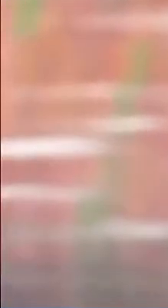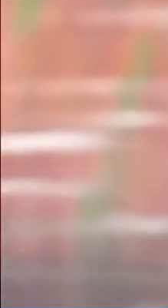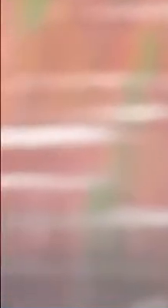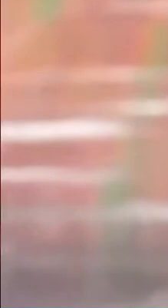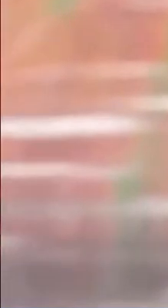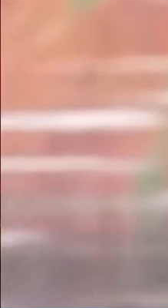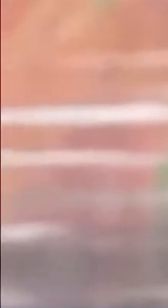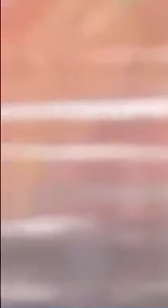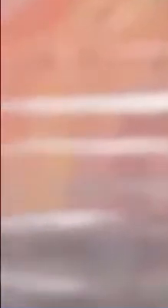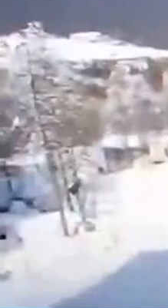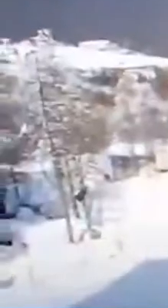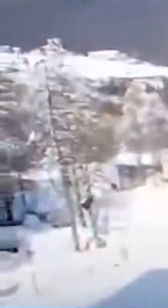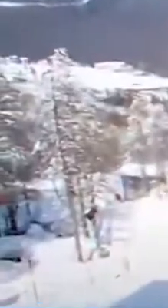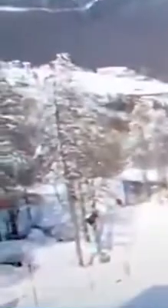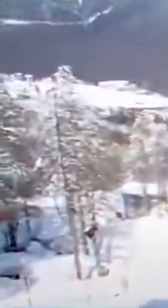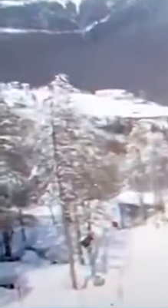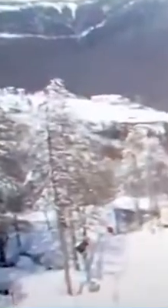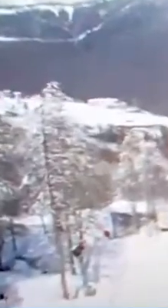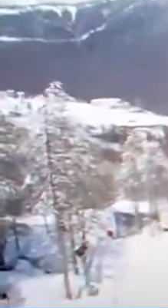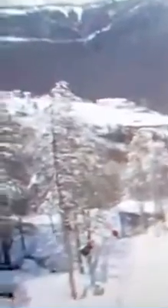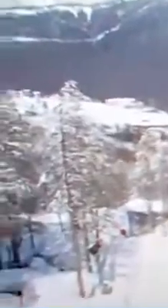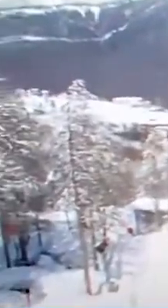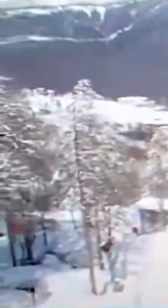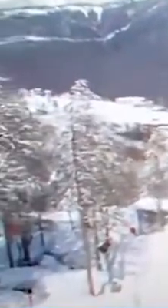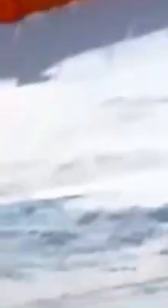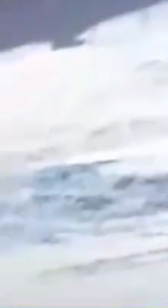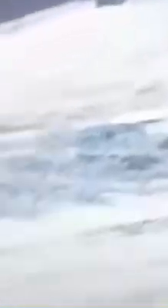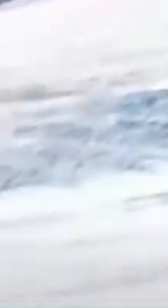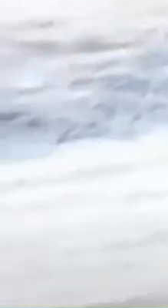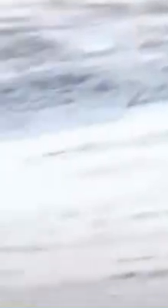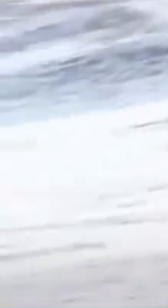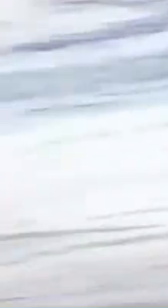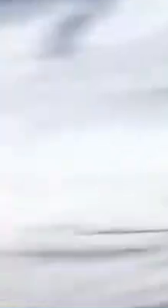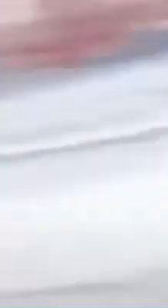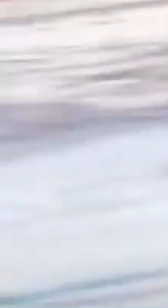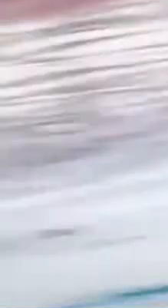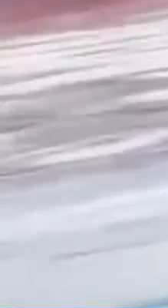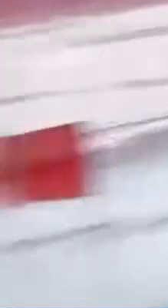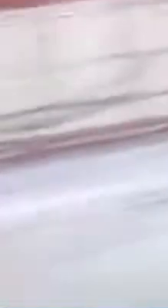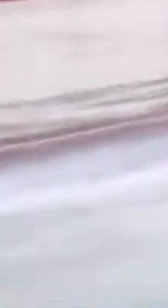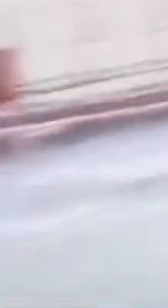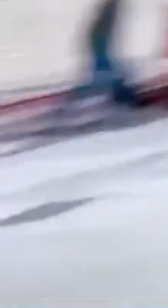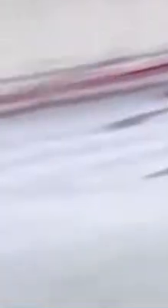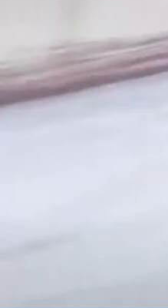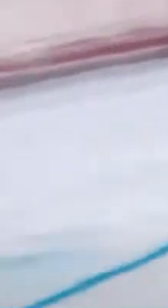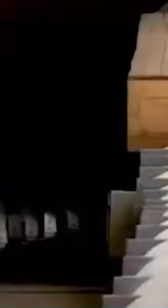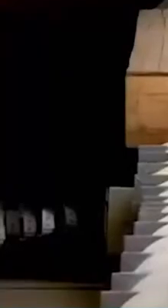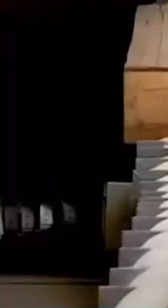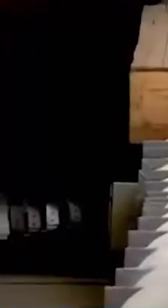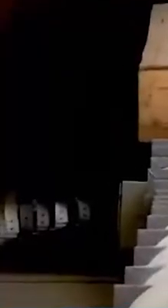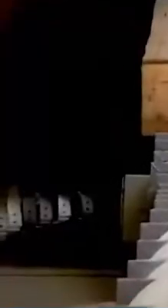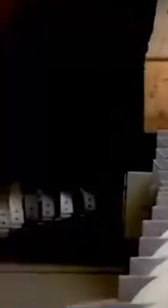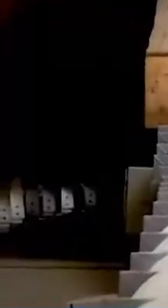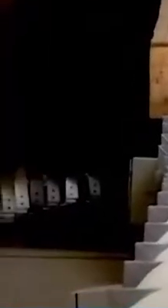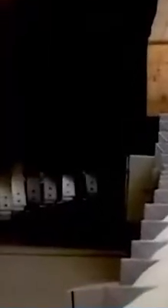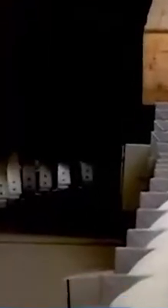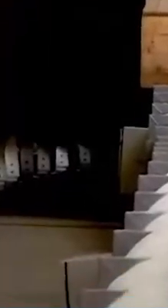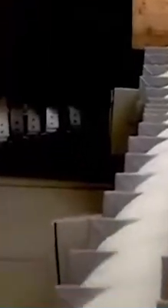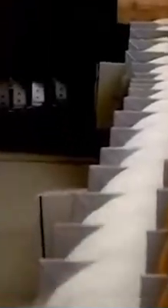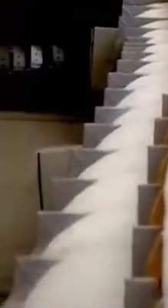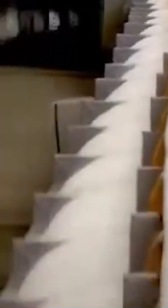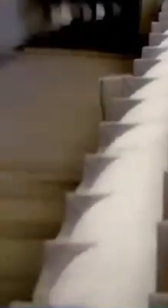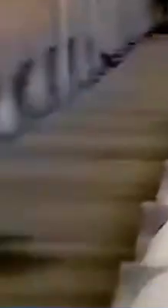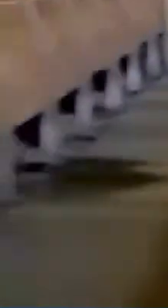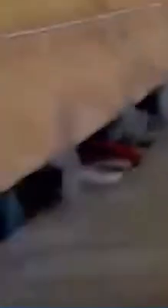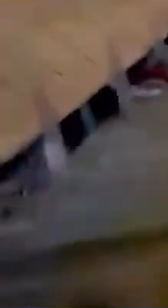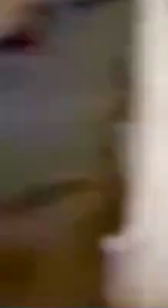network. Some geo restrictions will apply. And second, for authorization purposes, you'll also need an account on shopmyexchange.com. This